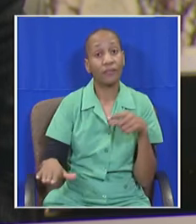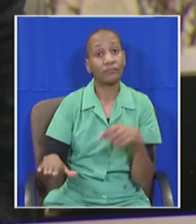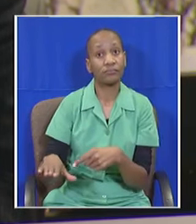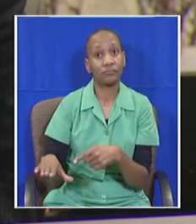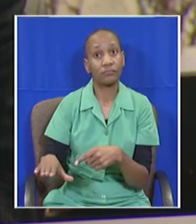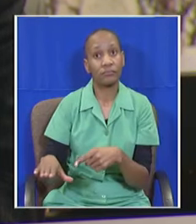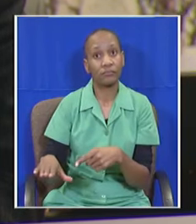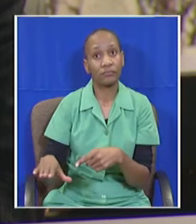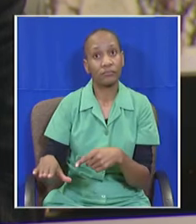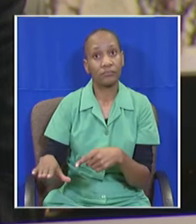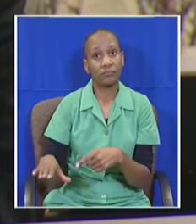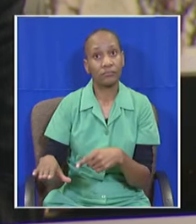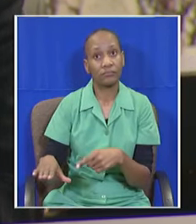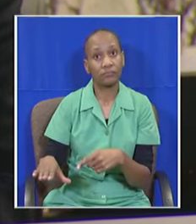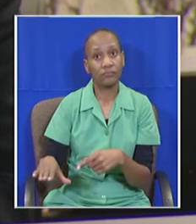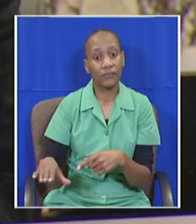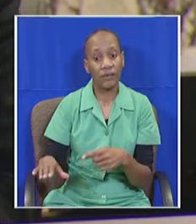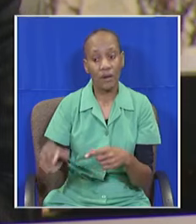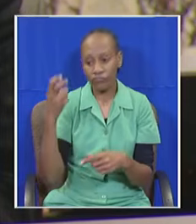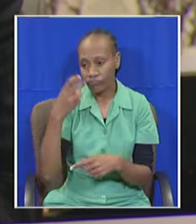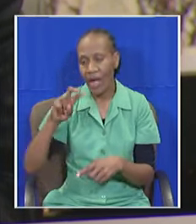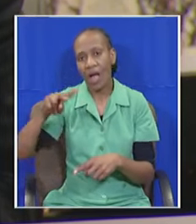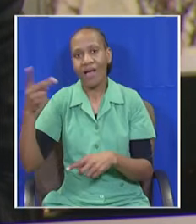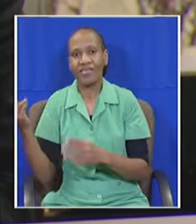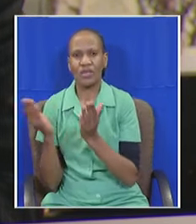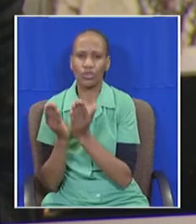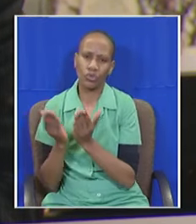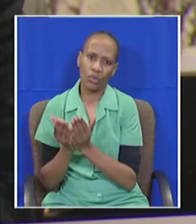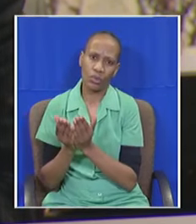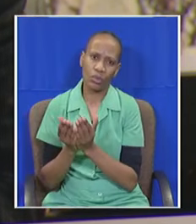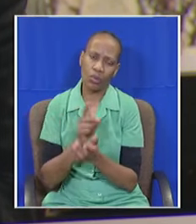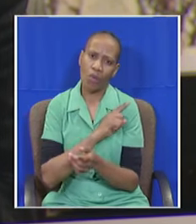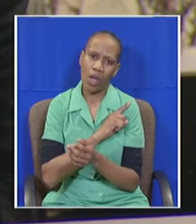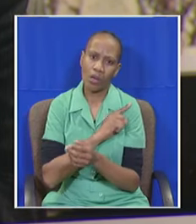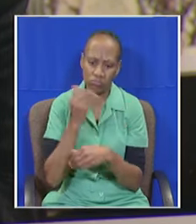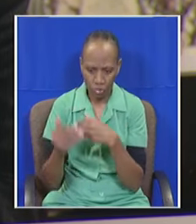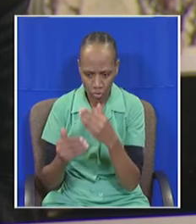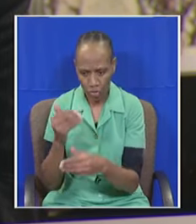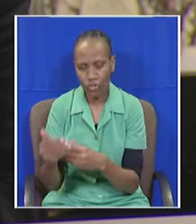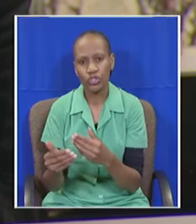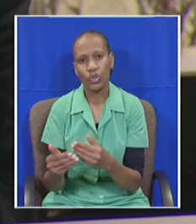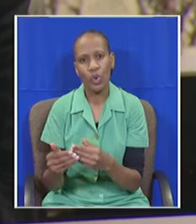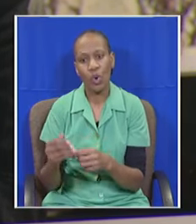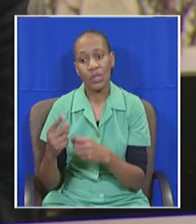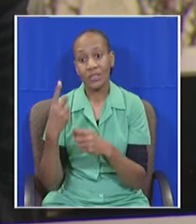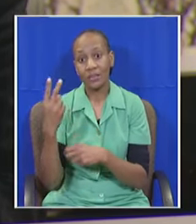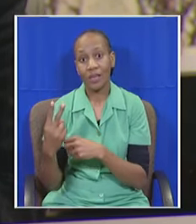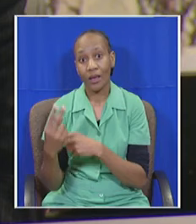was forced to find an alternative school so as not to miss the second year.